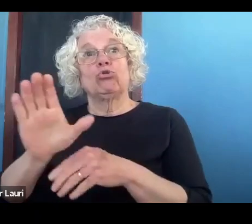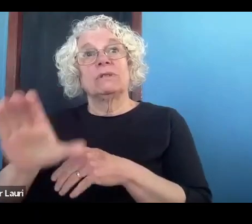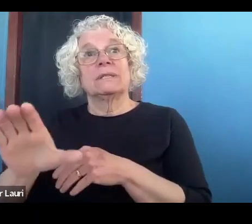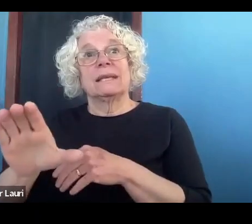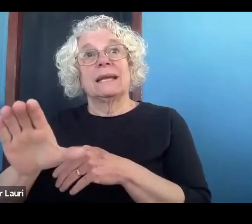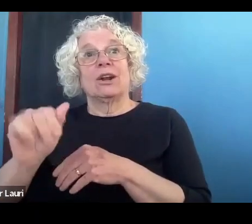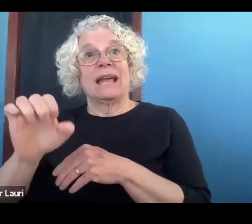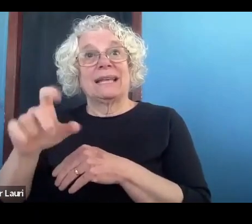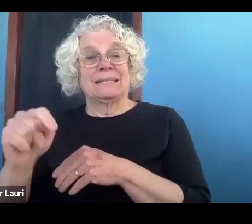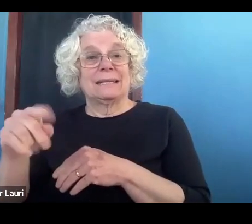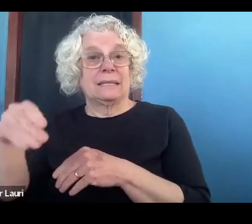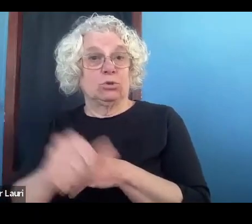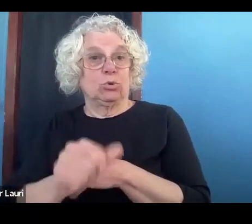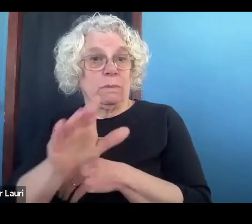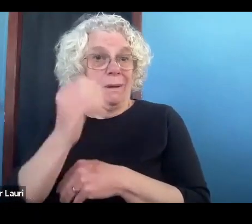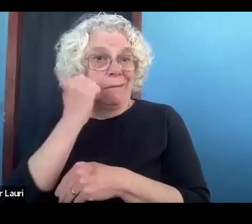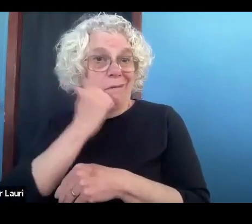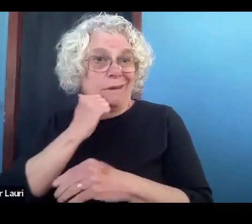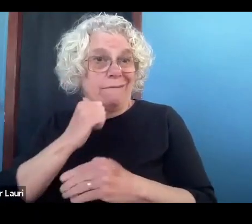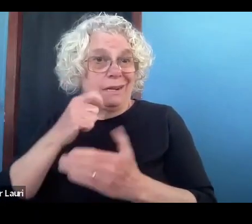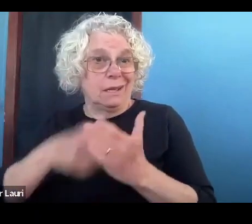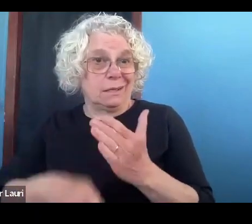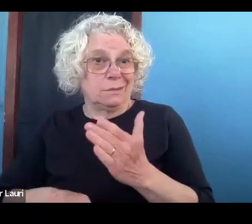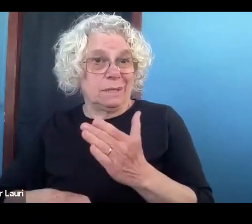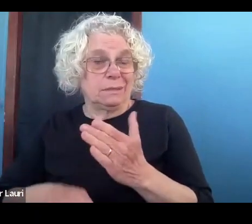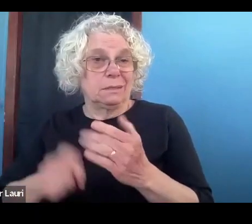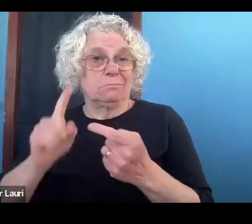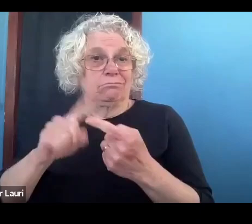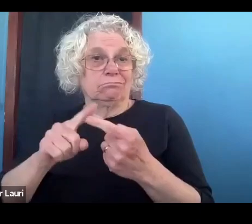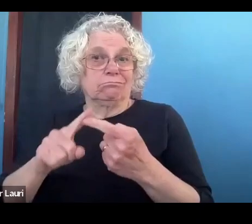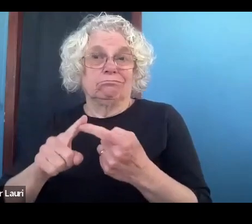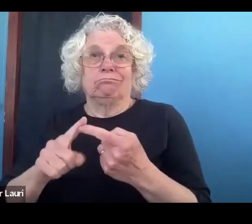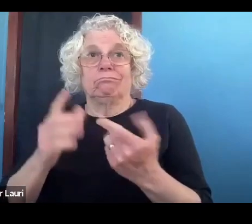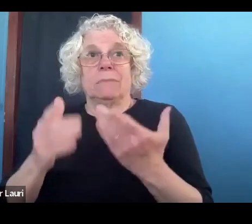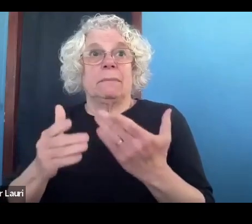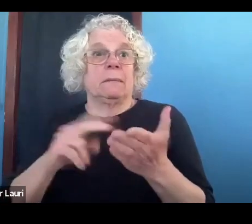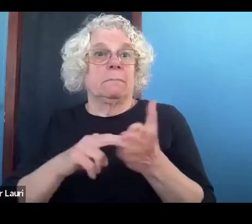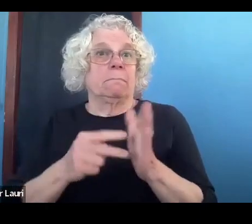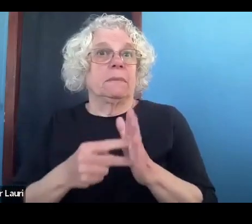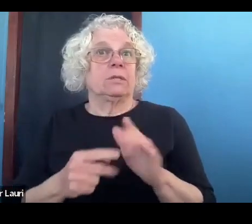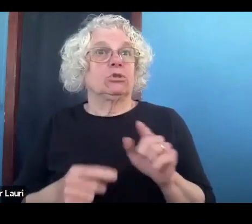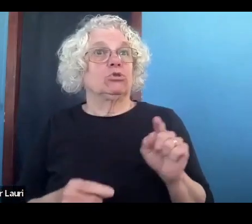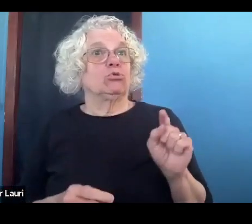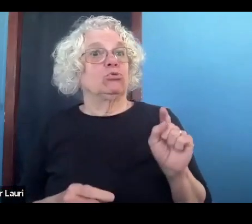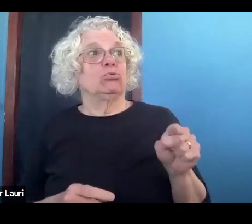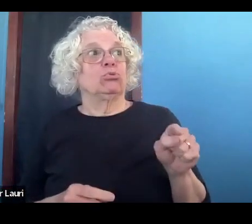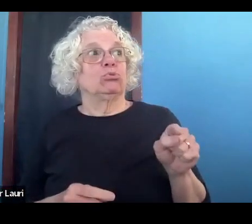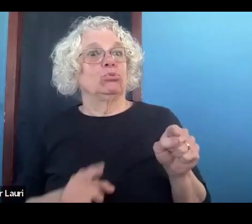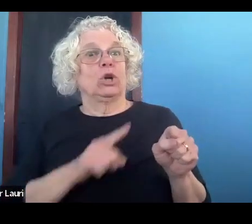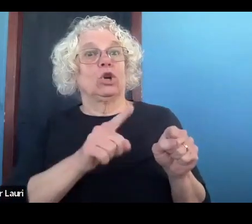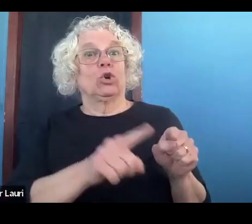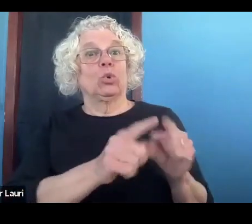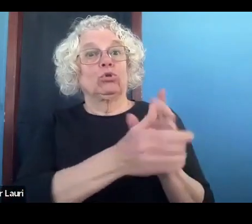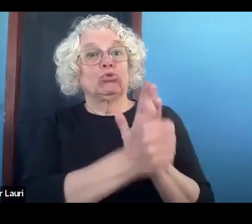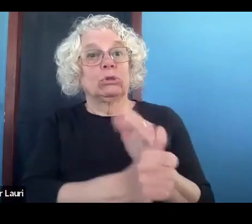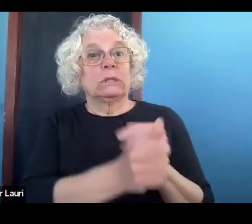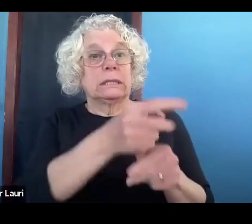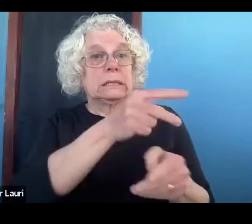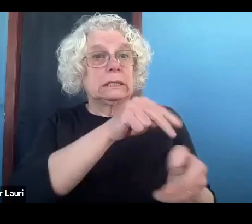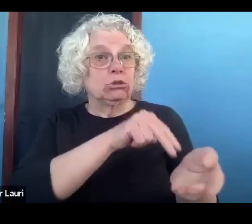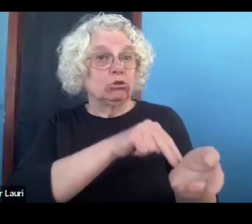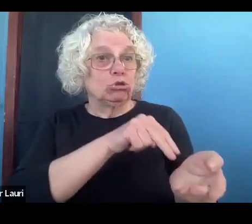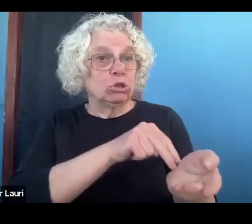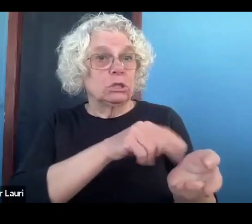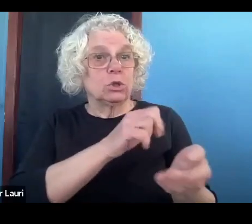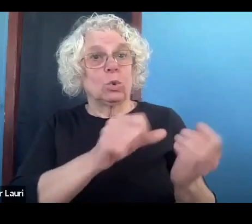for their everyday living expenses. So that could be if someone is going into skilled nursing or assisted living